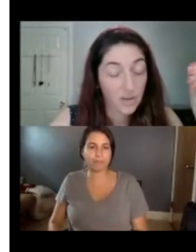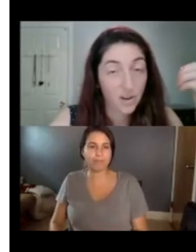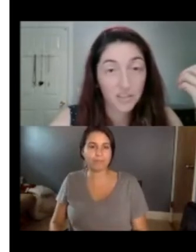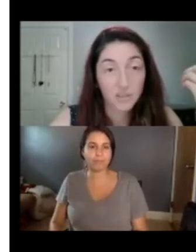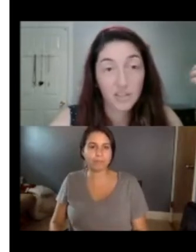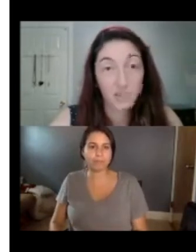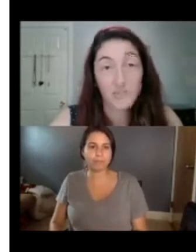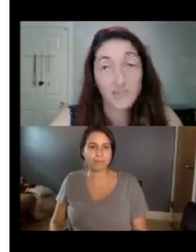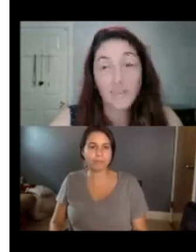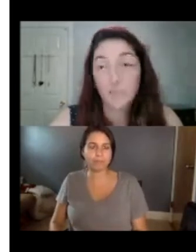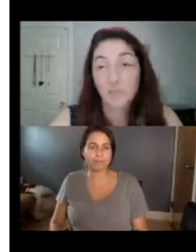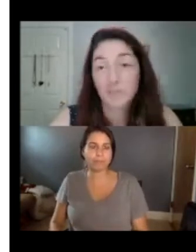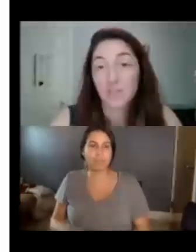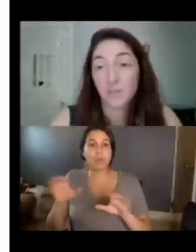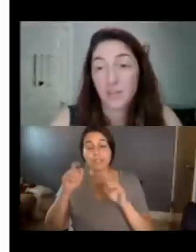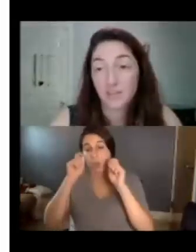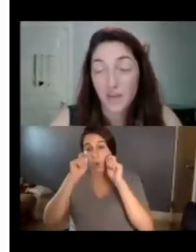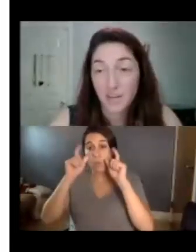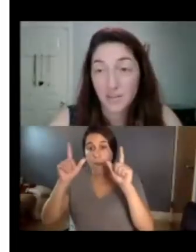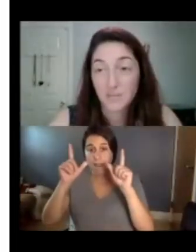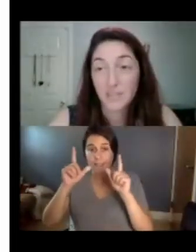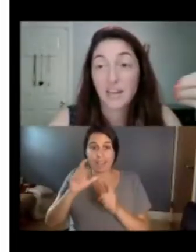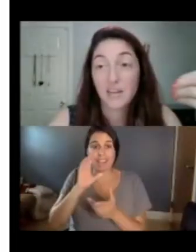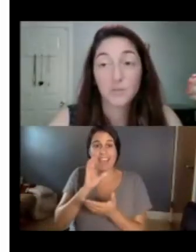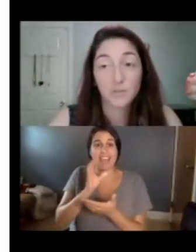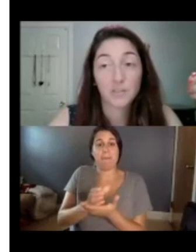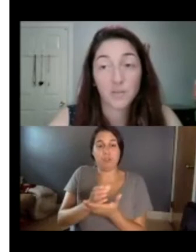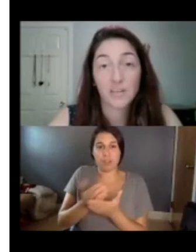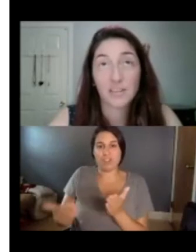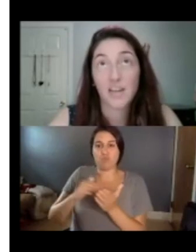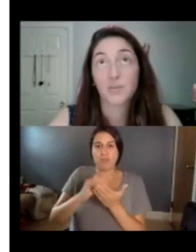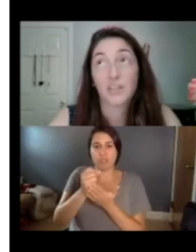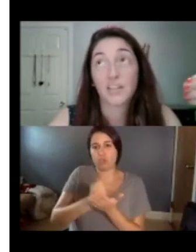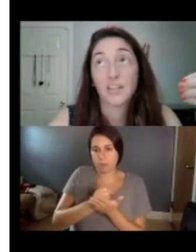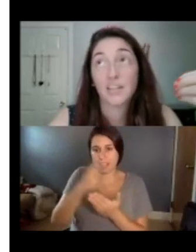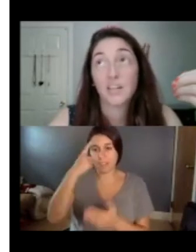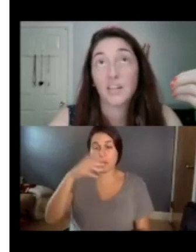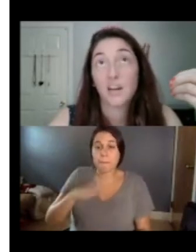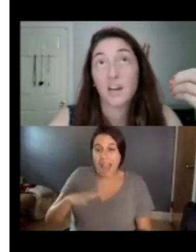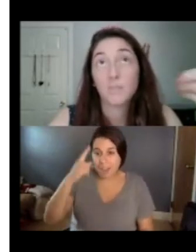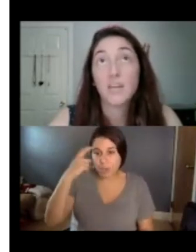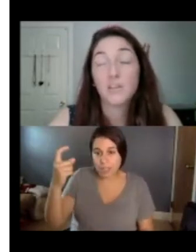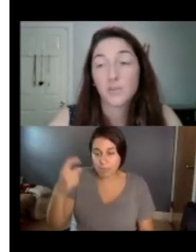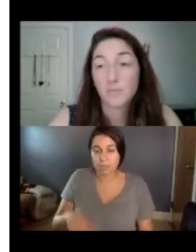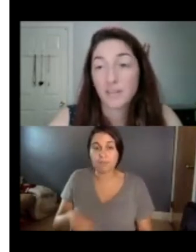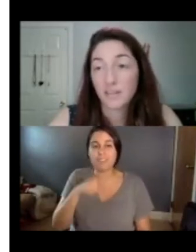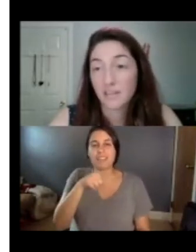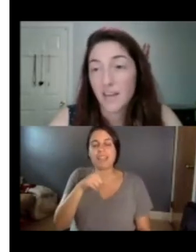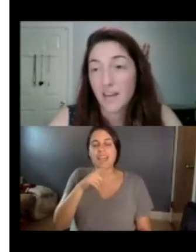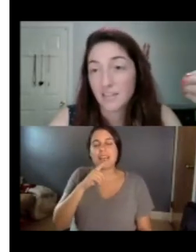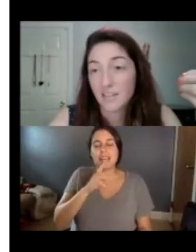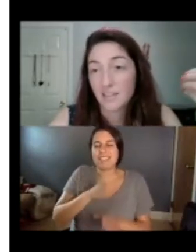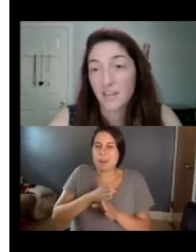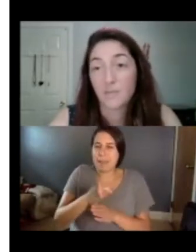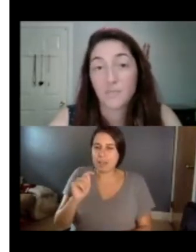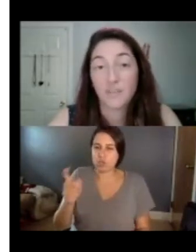So we also did waking imagery rescripting for bad dreams, and imagery rescripting is actually the main treatment